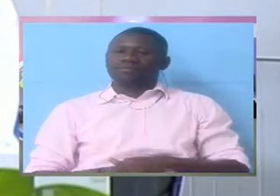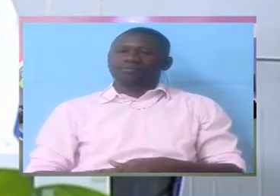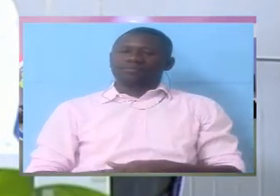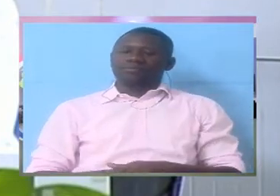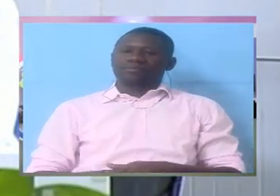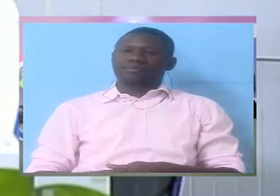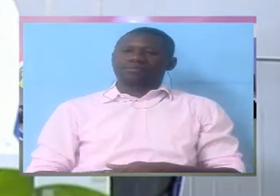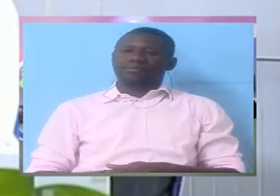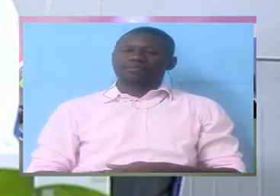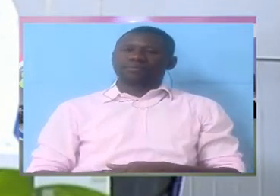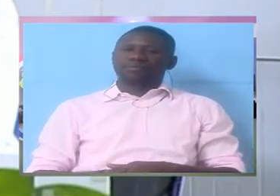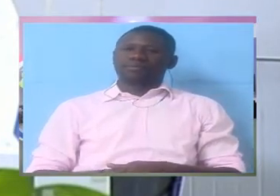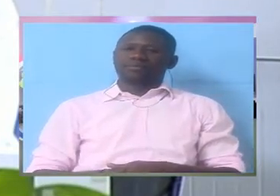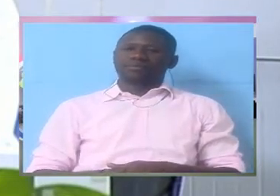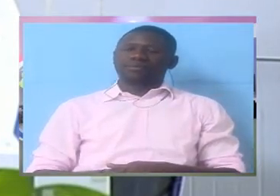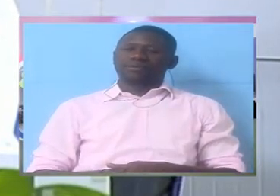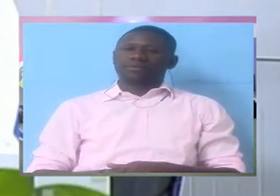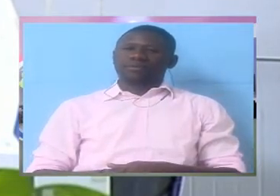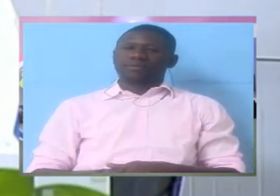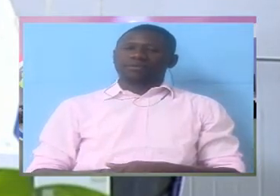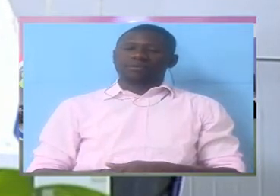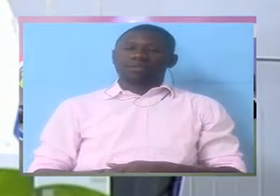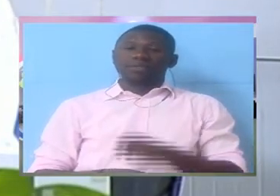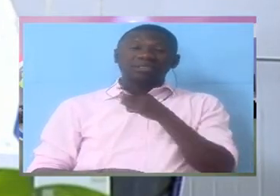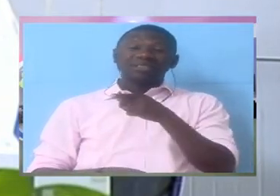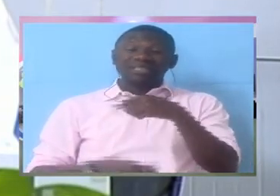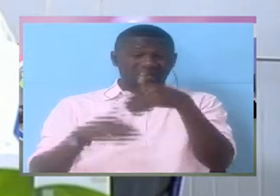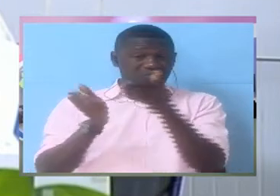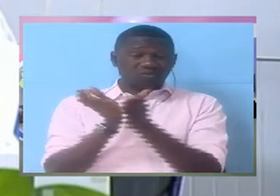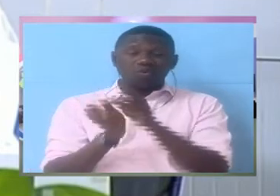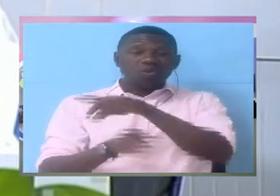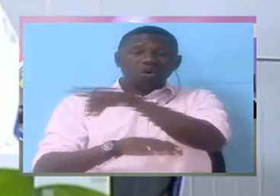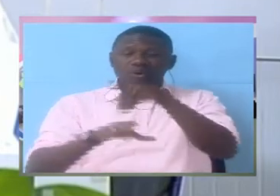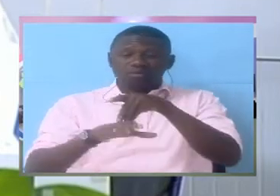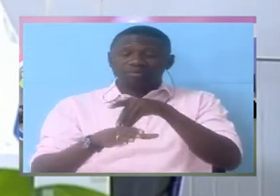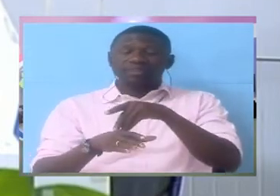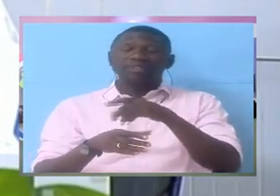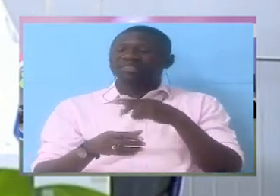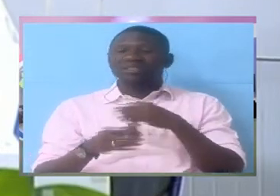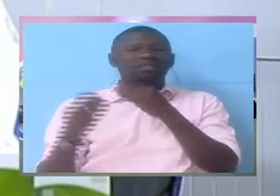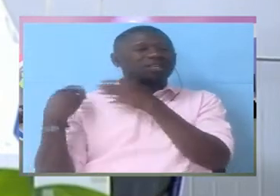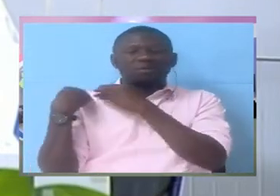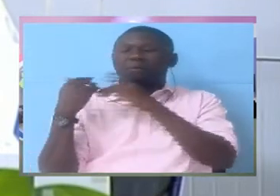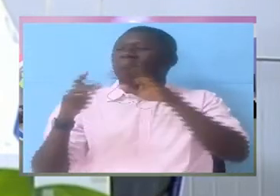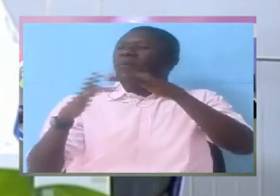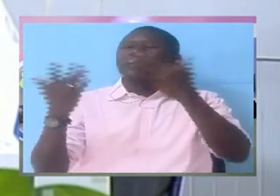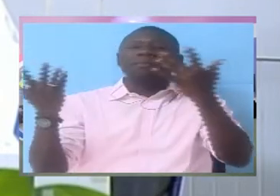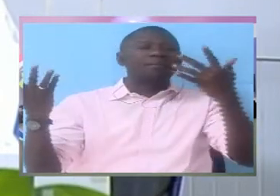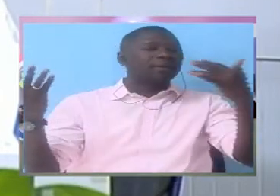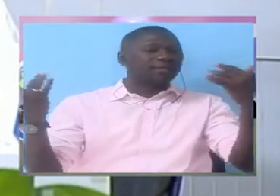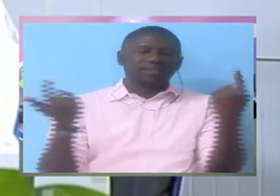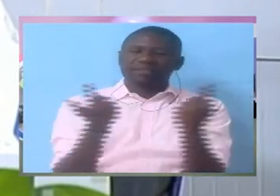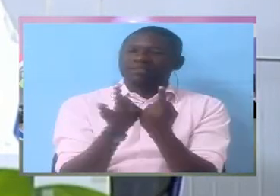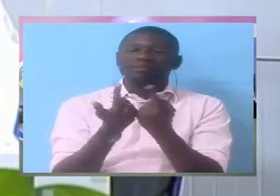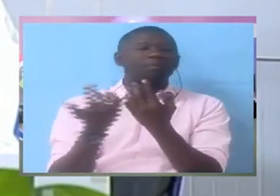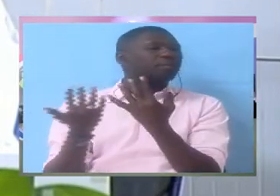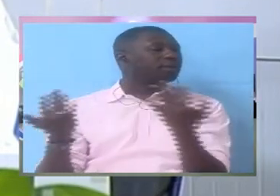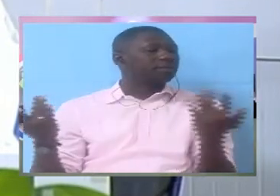operations is responsible of almost everything. Amunta ku jama bi je dale katara lari ngitele